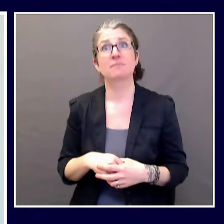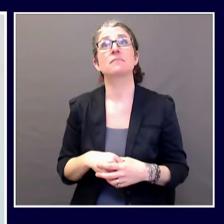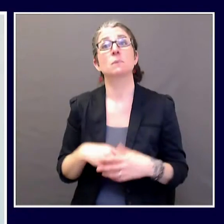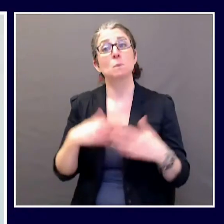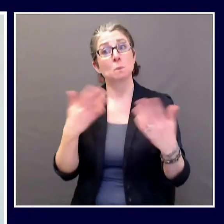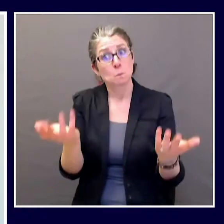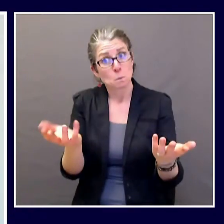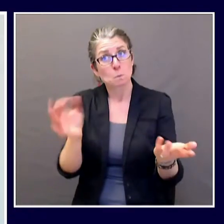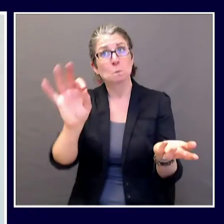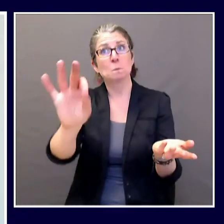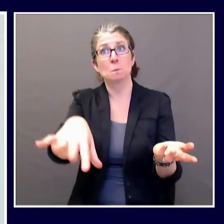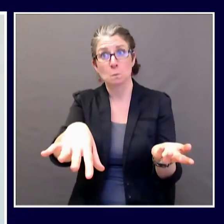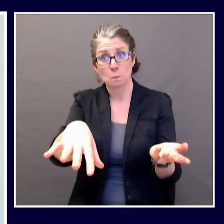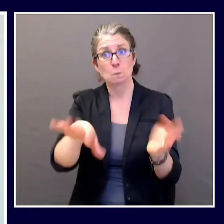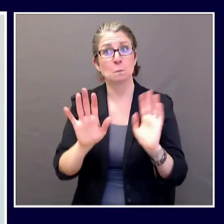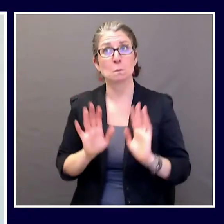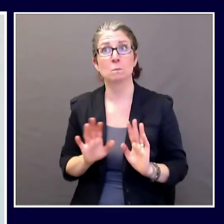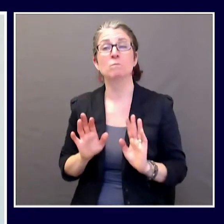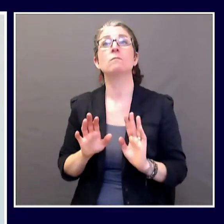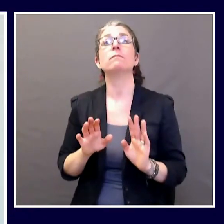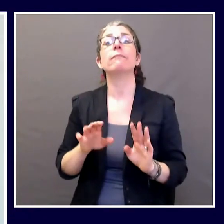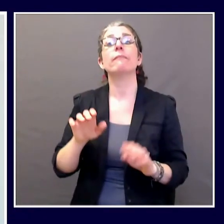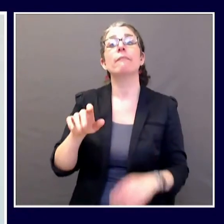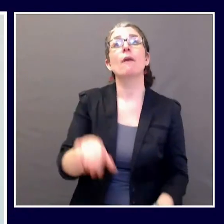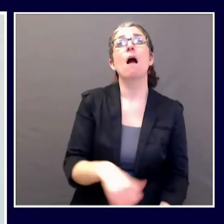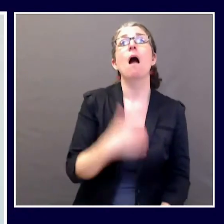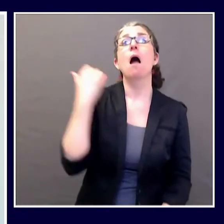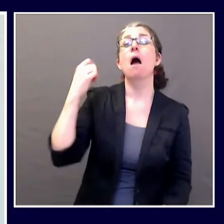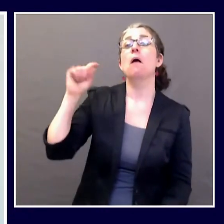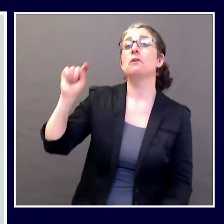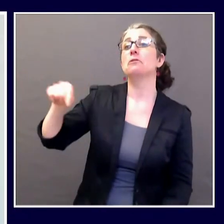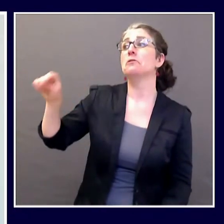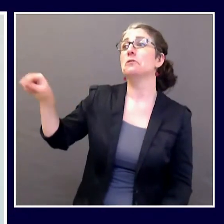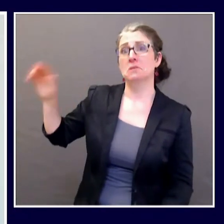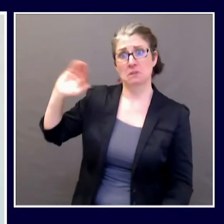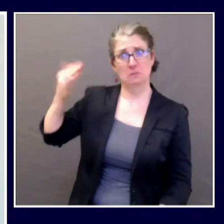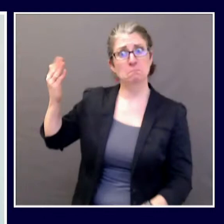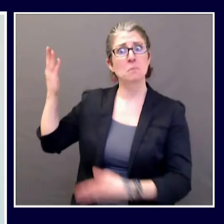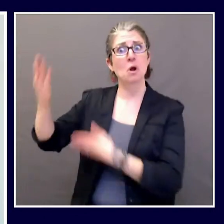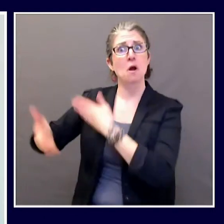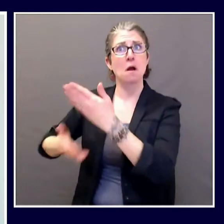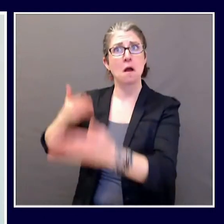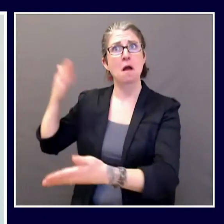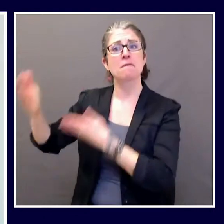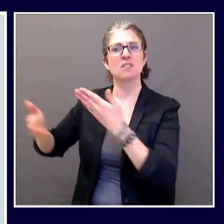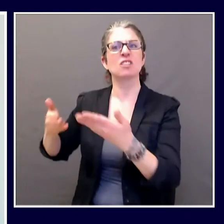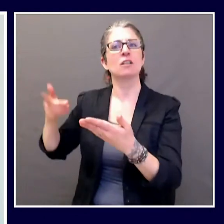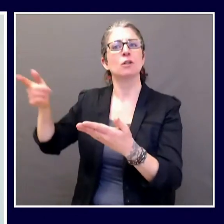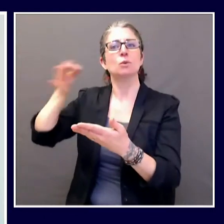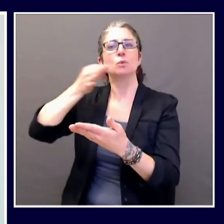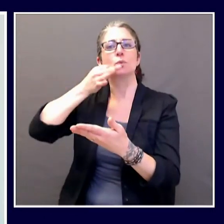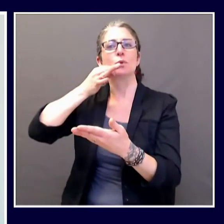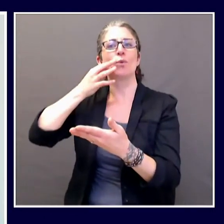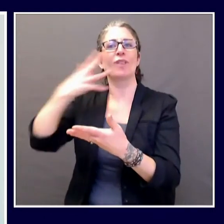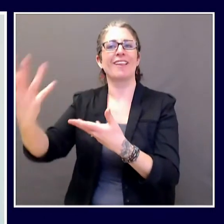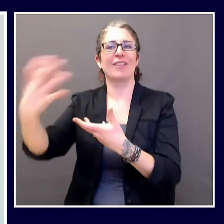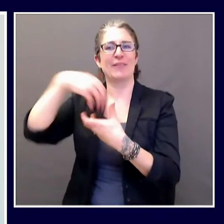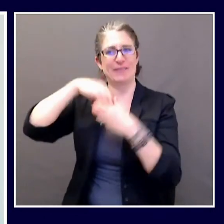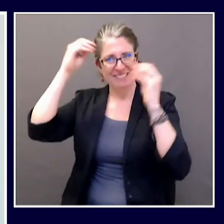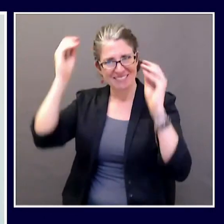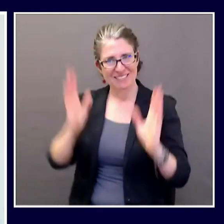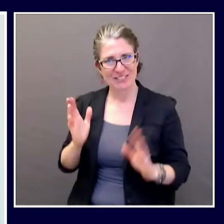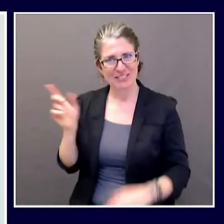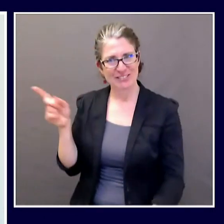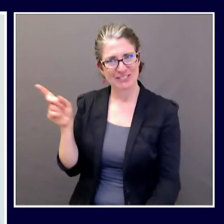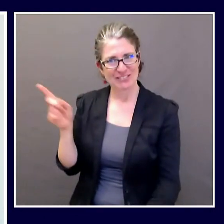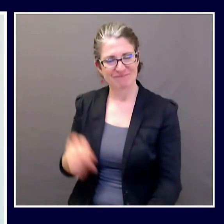and we are also grateful to be able to open up other sites across Maine to teachers, school staff, and childcare workers.